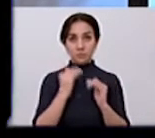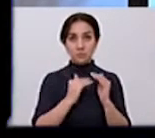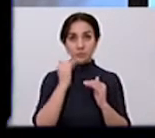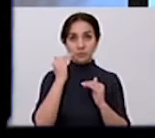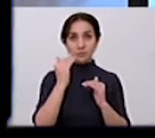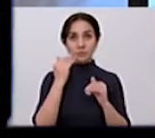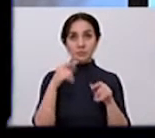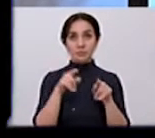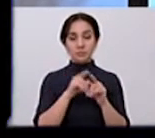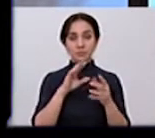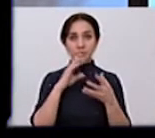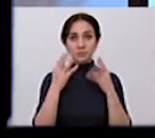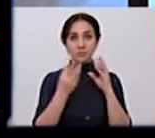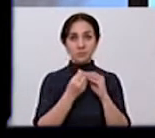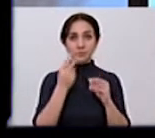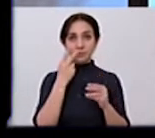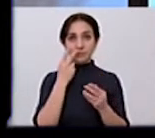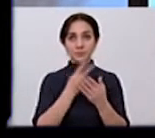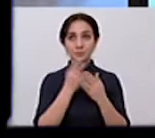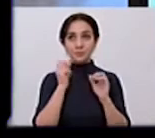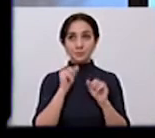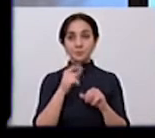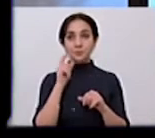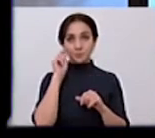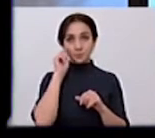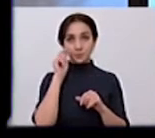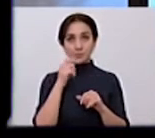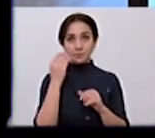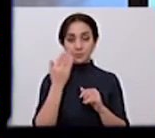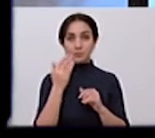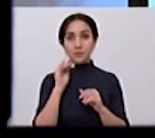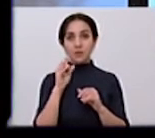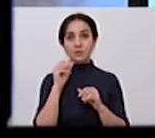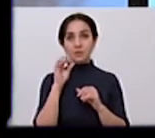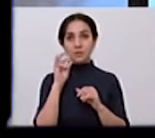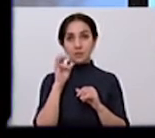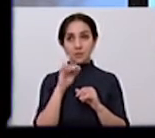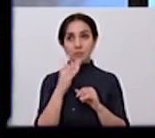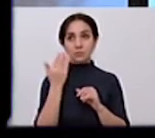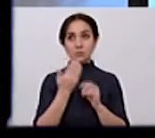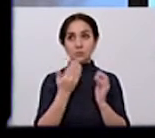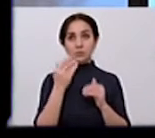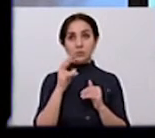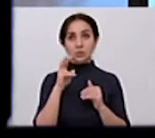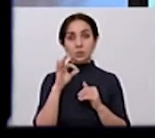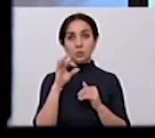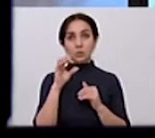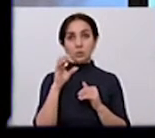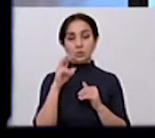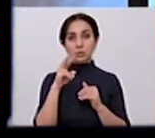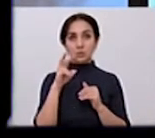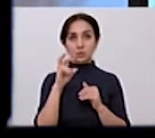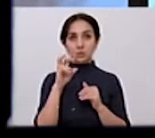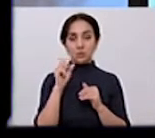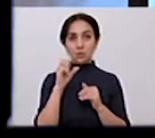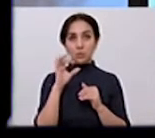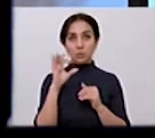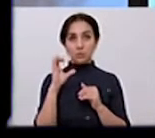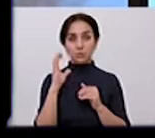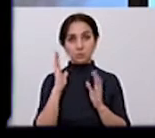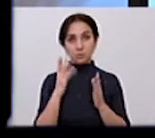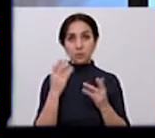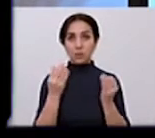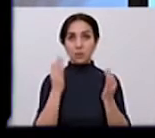palla natijasida ko'rishimiz mumkinki, Xitoy bo'ladimi yoki Vietnam bo'ladimi yoki Laos bo'ladimi yoki Malayziya